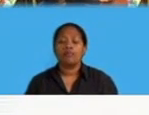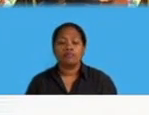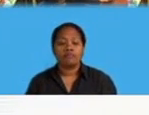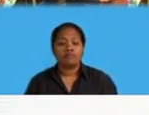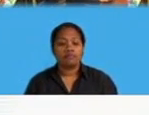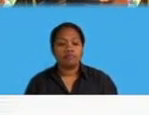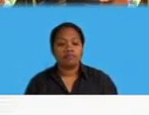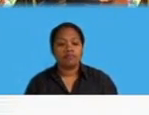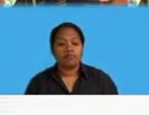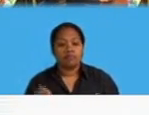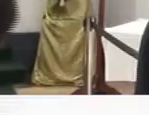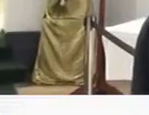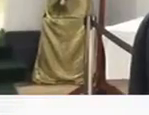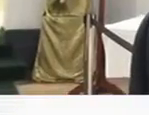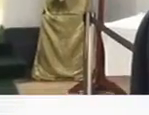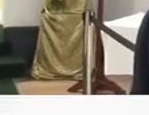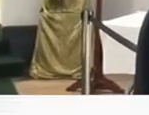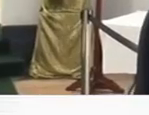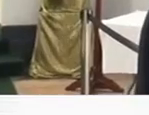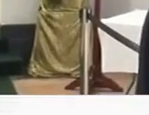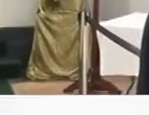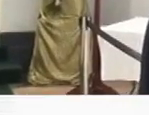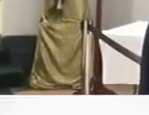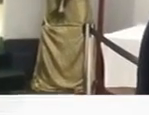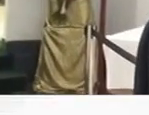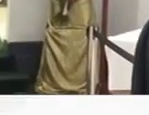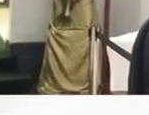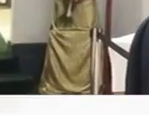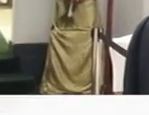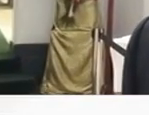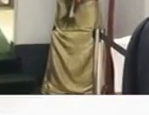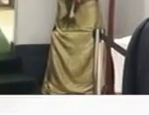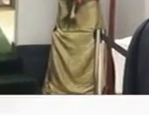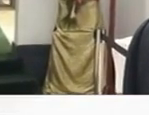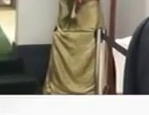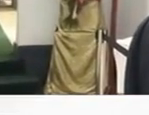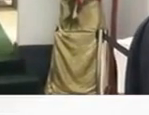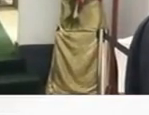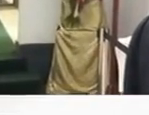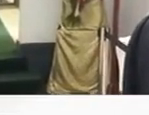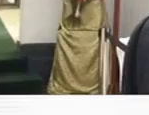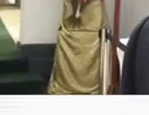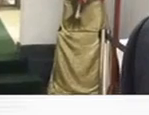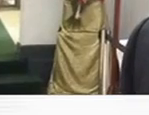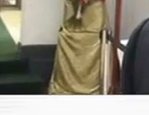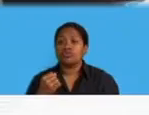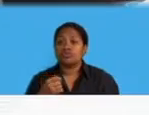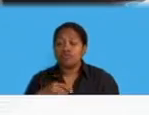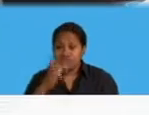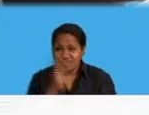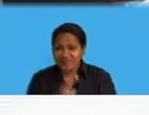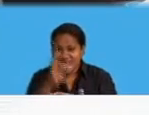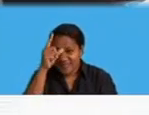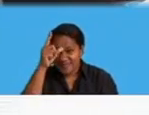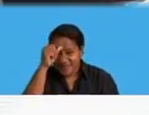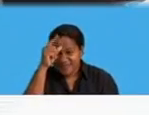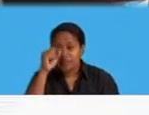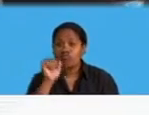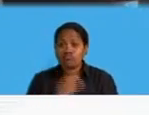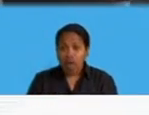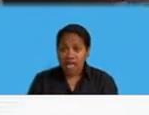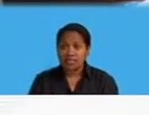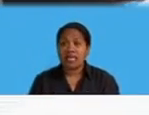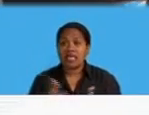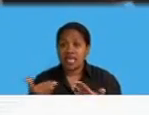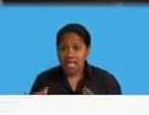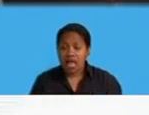lewa na itokei en nondangele go endone tikina e sangat sarwale buna bunlawa wale watelanga o choni